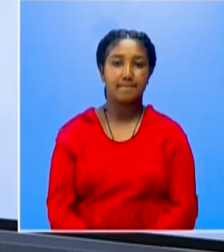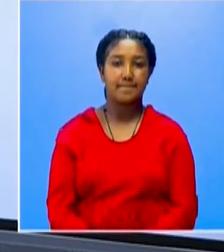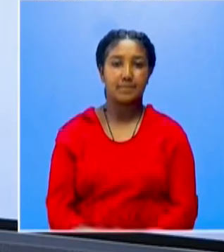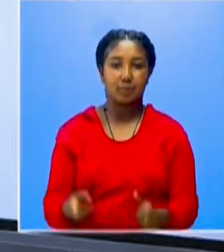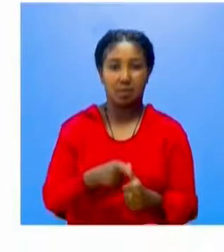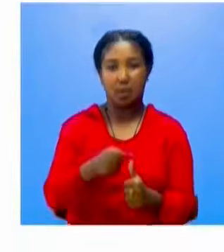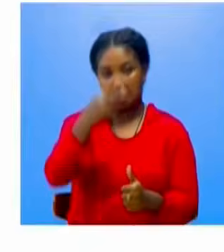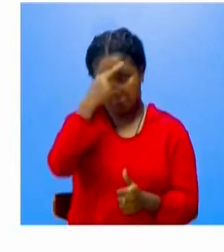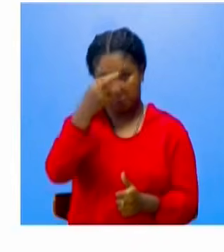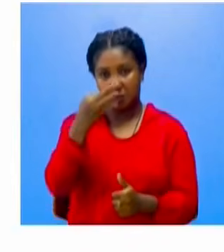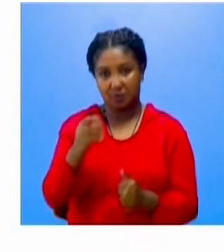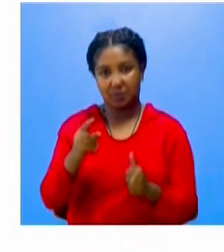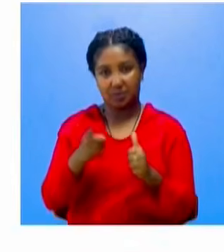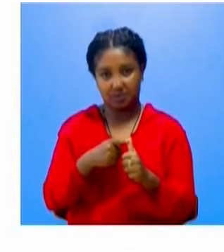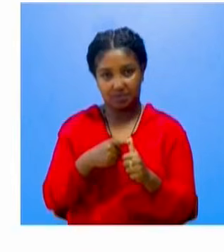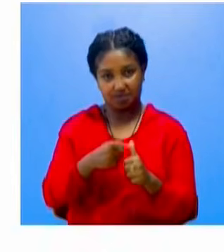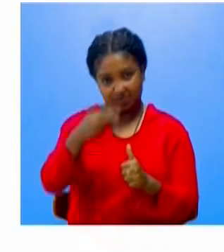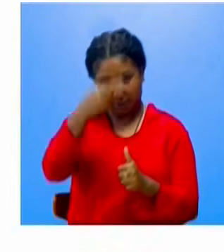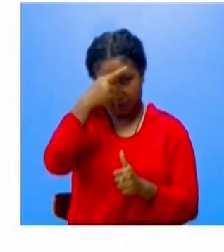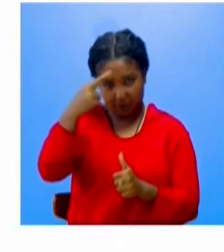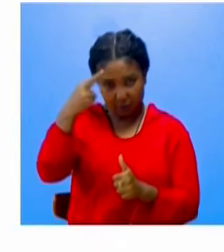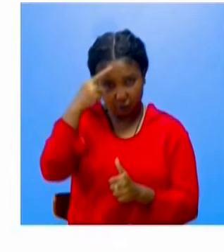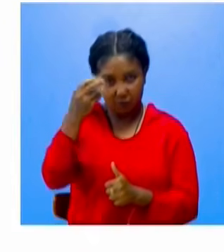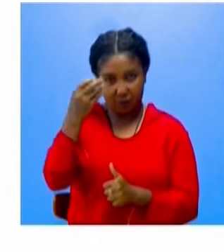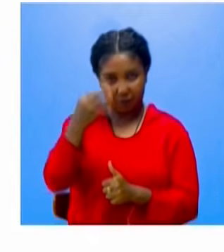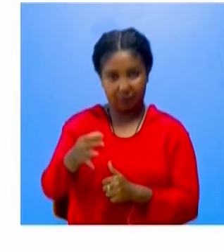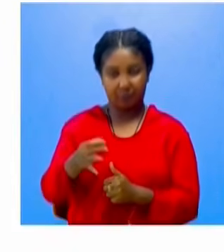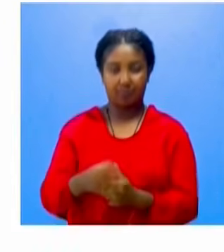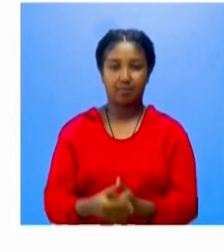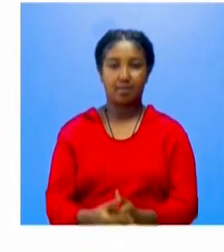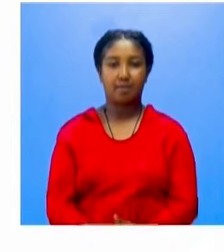because of. Because of